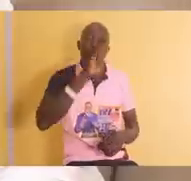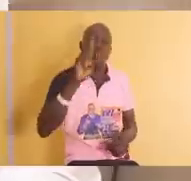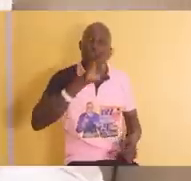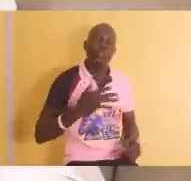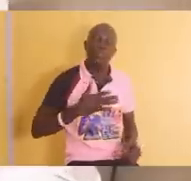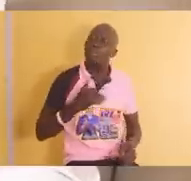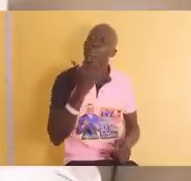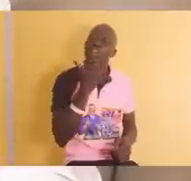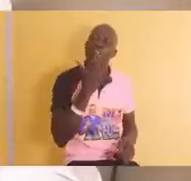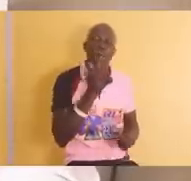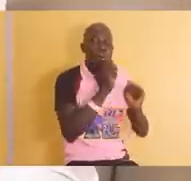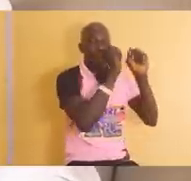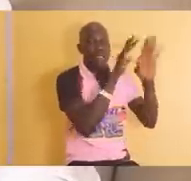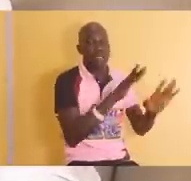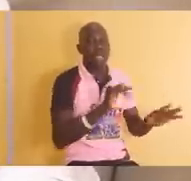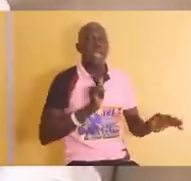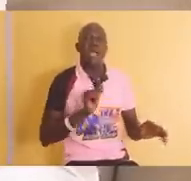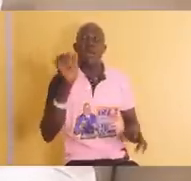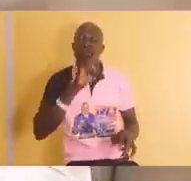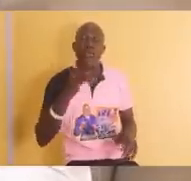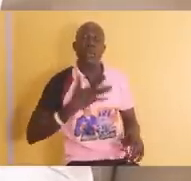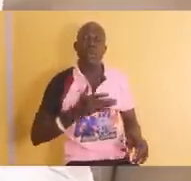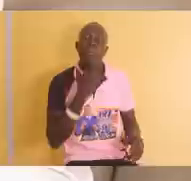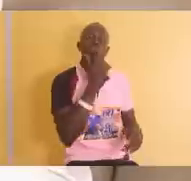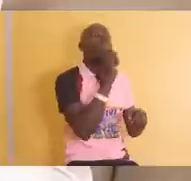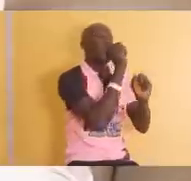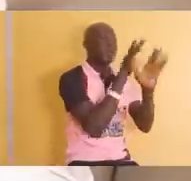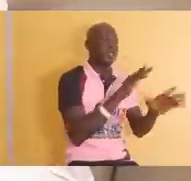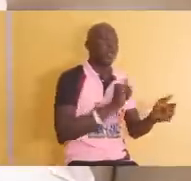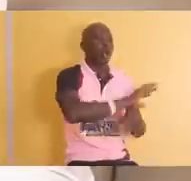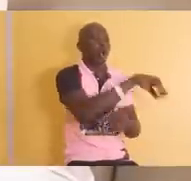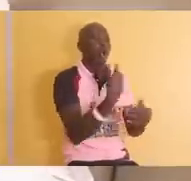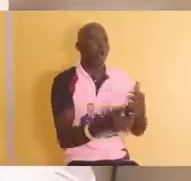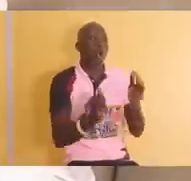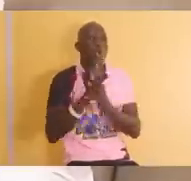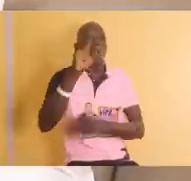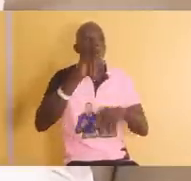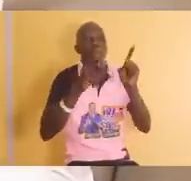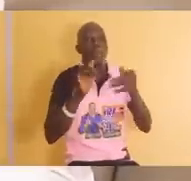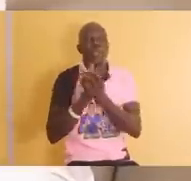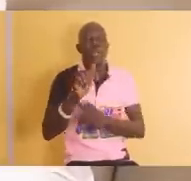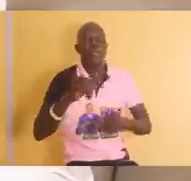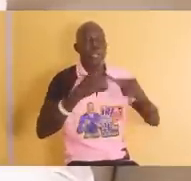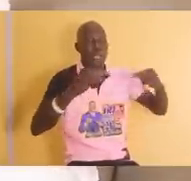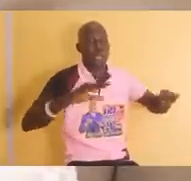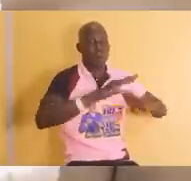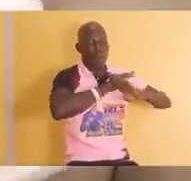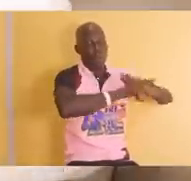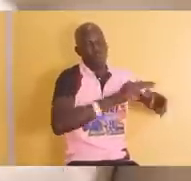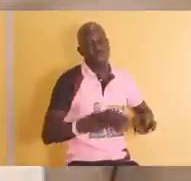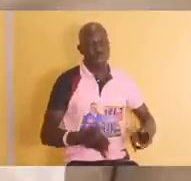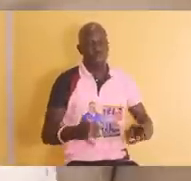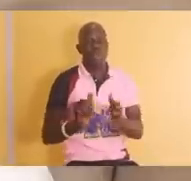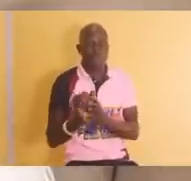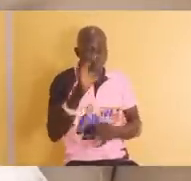mi sure. I will bless you with my mouth. Ma fi enu mi sure. I will bless you with my mouth. Gbogbo eyi ti aye di ona ma. All of you that they block your ways. O ti wo